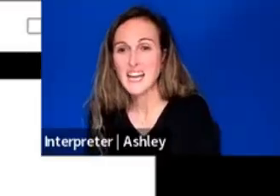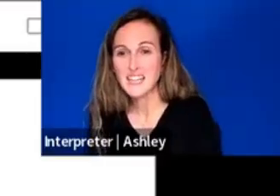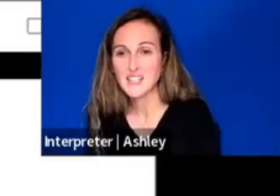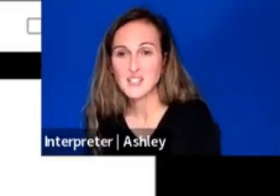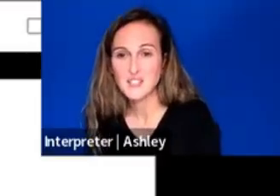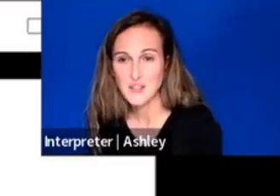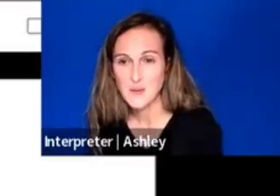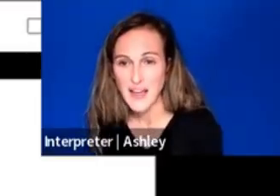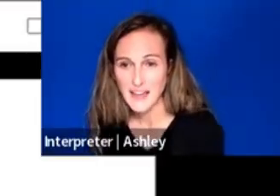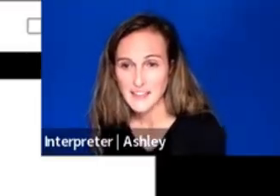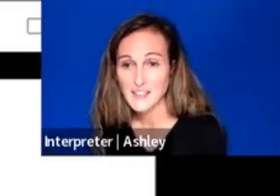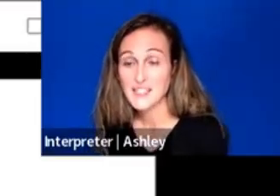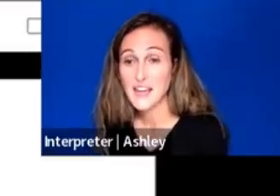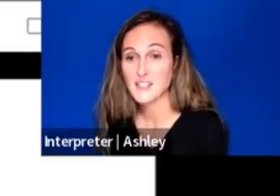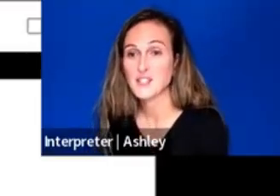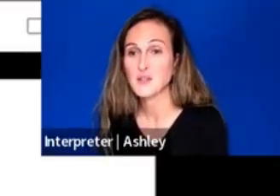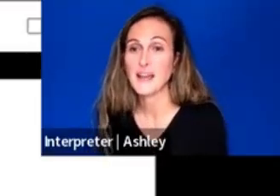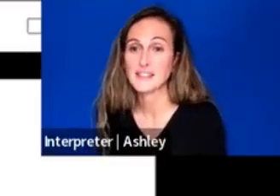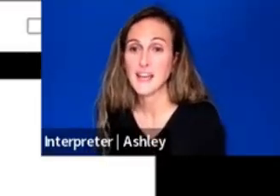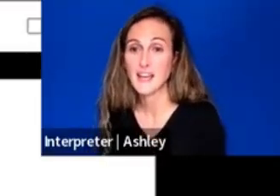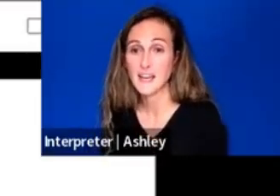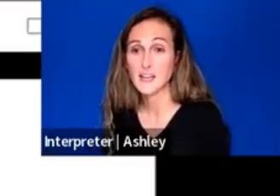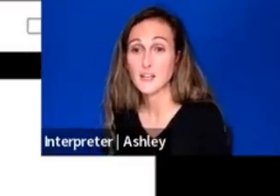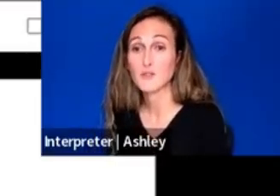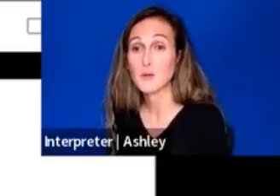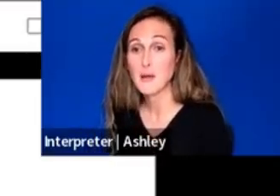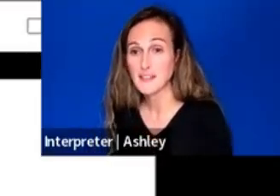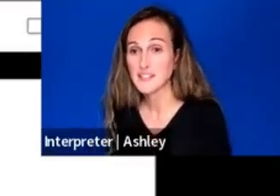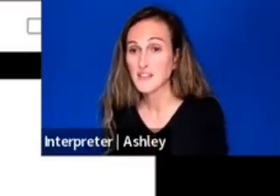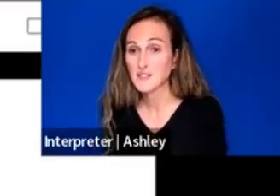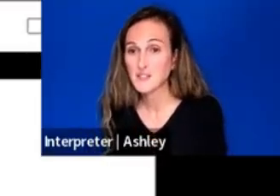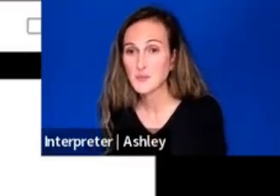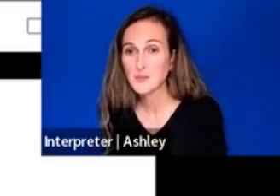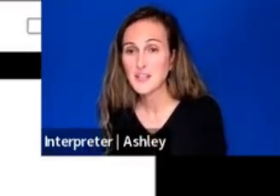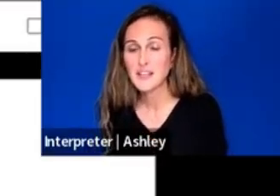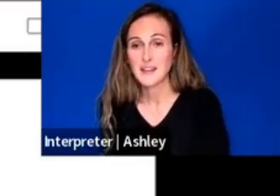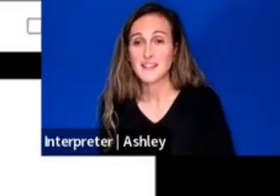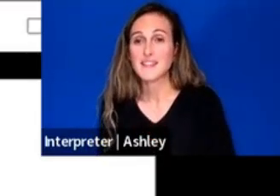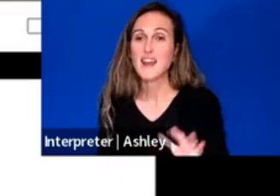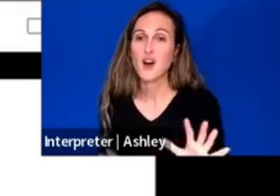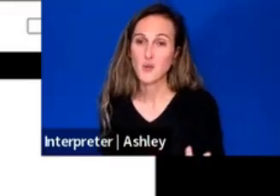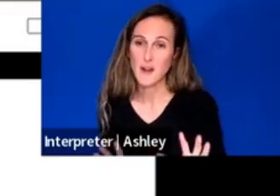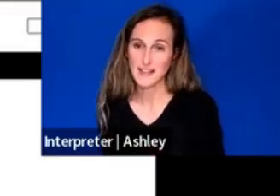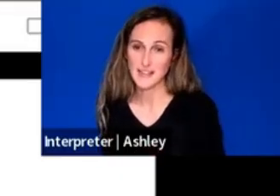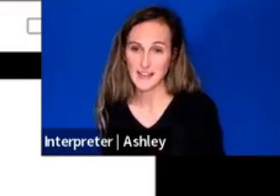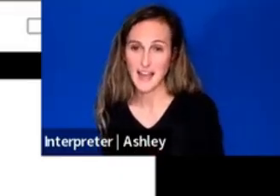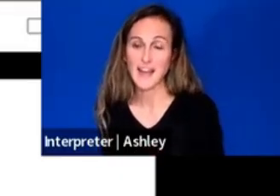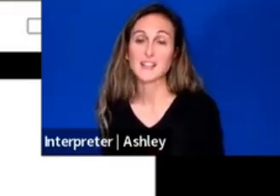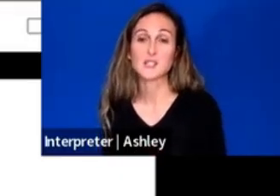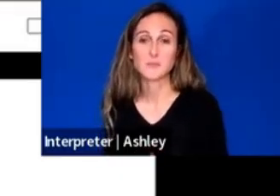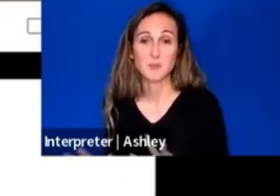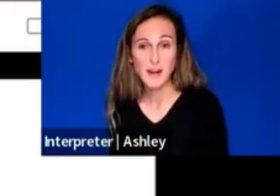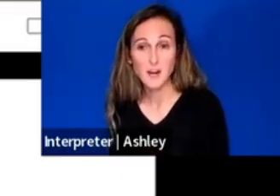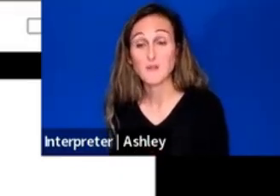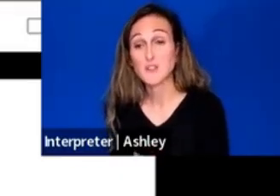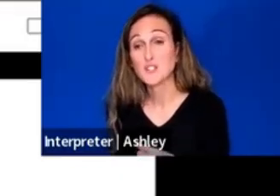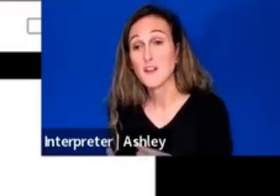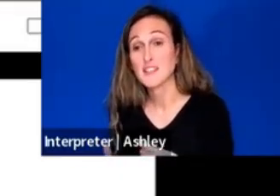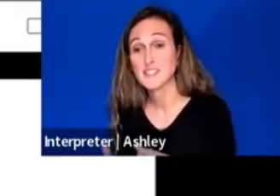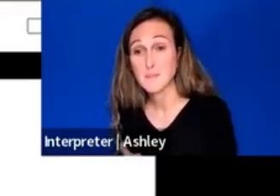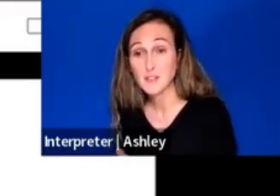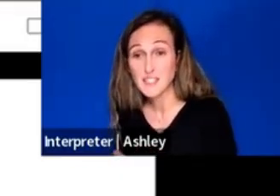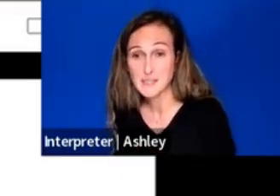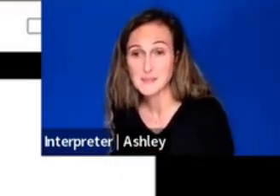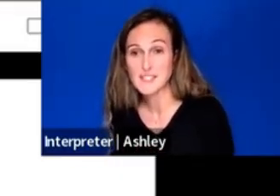Yes, I can also add to that too. As I grew up in a deaf school, they already had us prepared. Well, first of